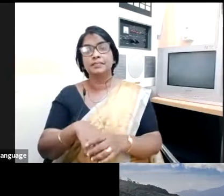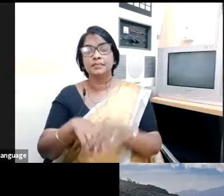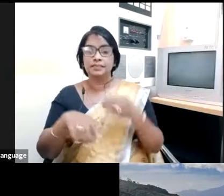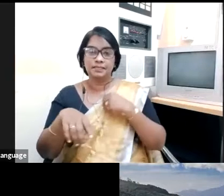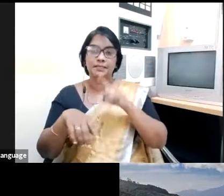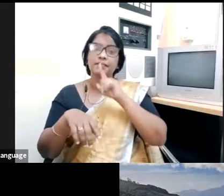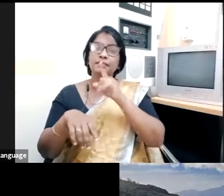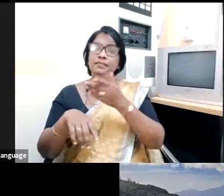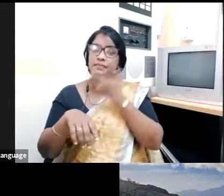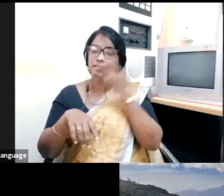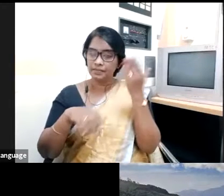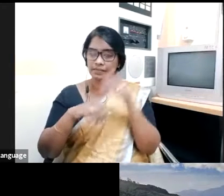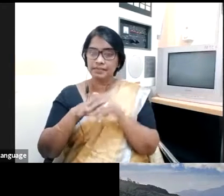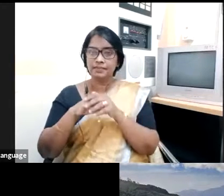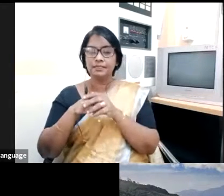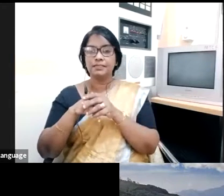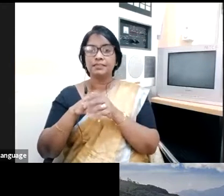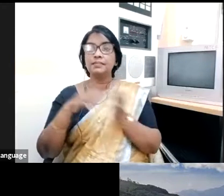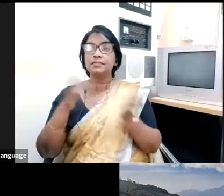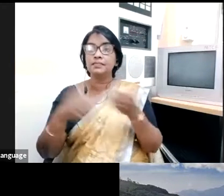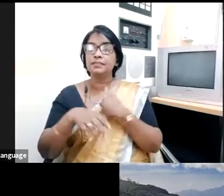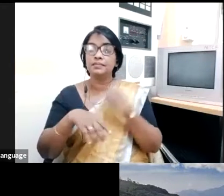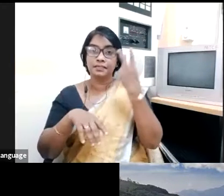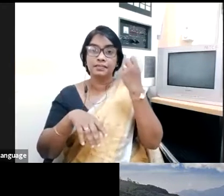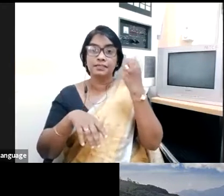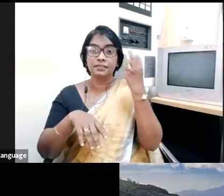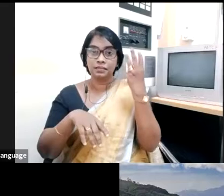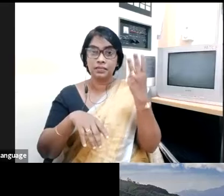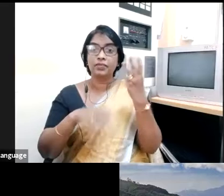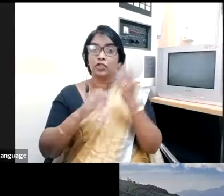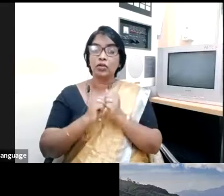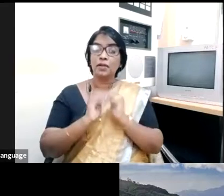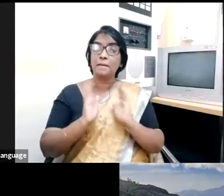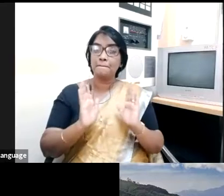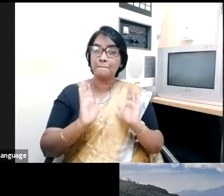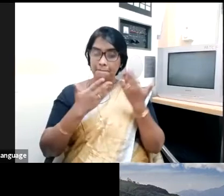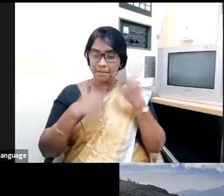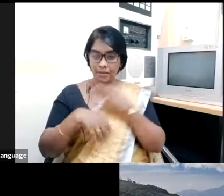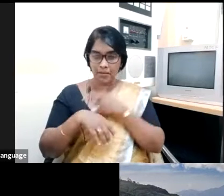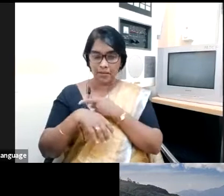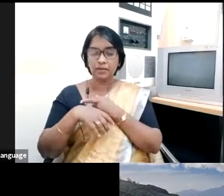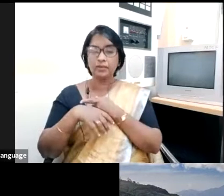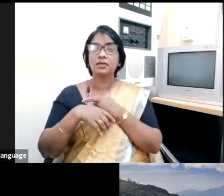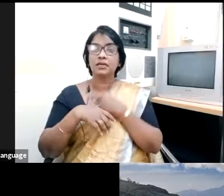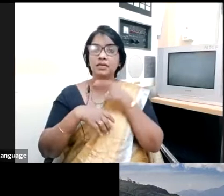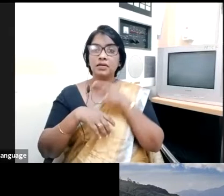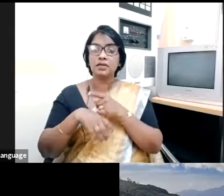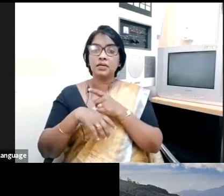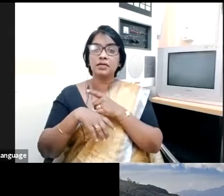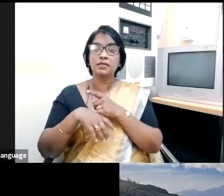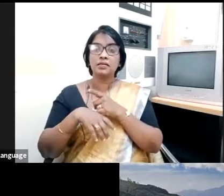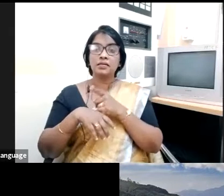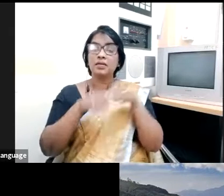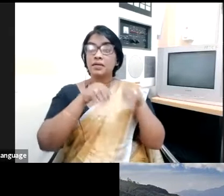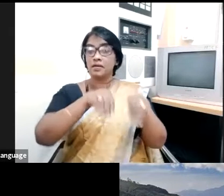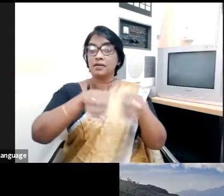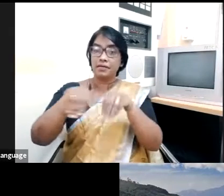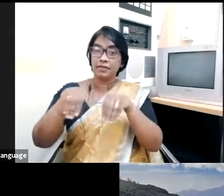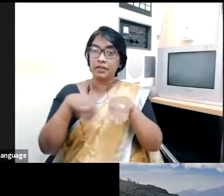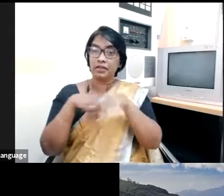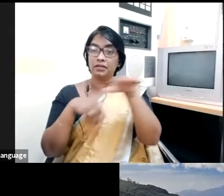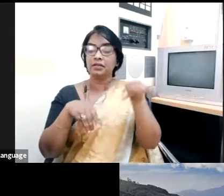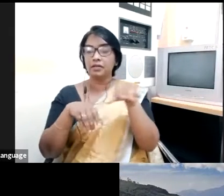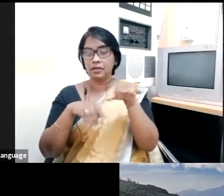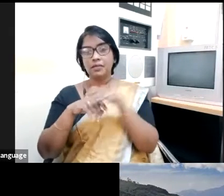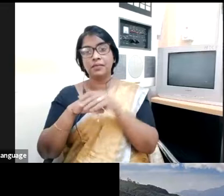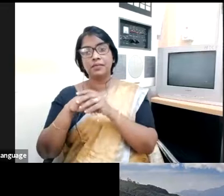2003, and we had a conversion to mini hydro plants. We commissioned all available mini hydro plants in our plantations. And